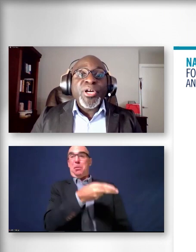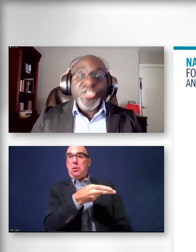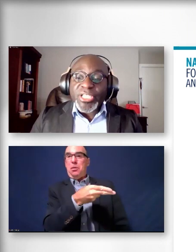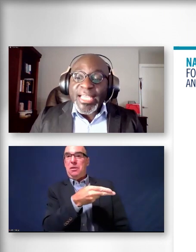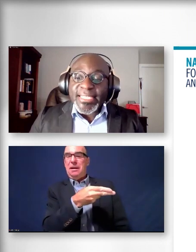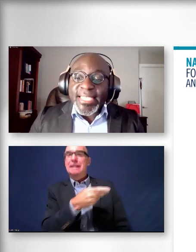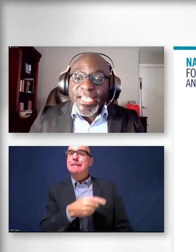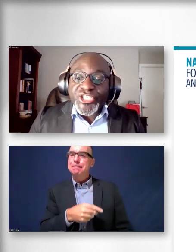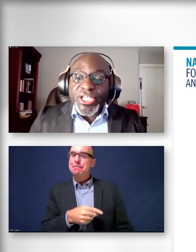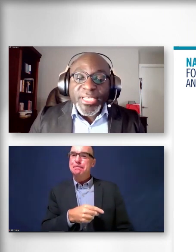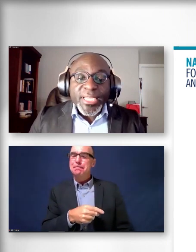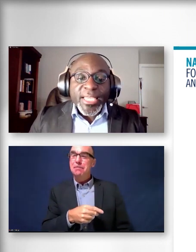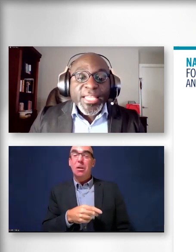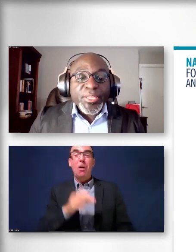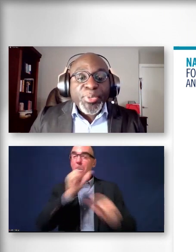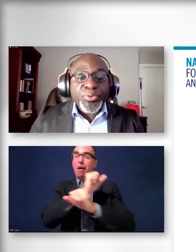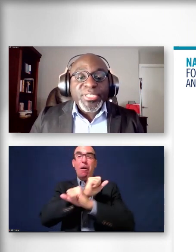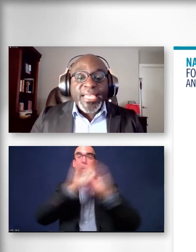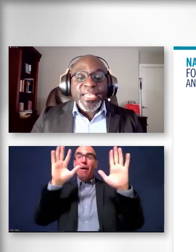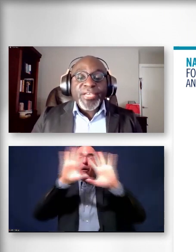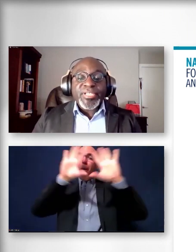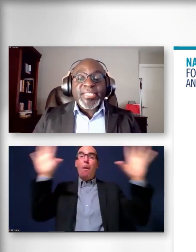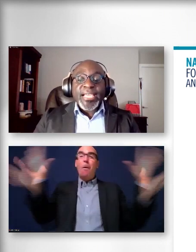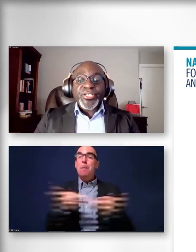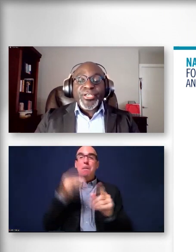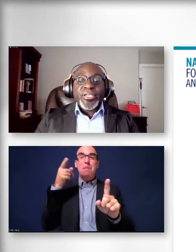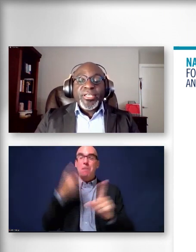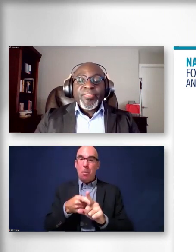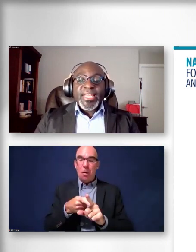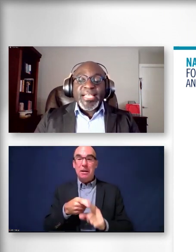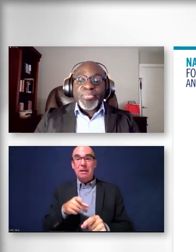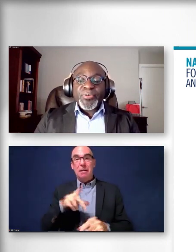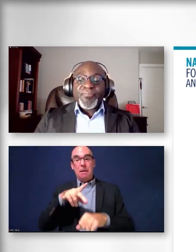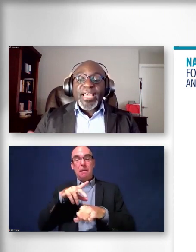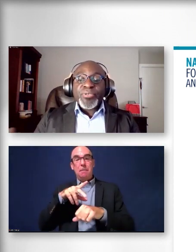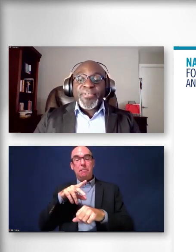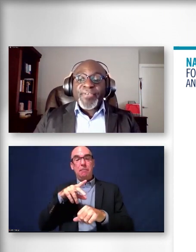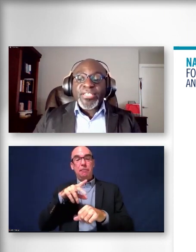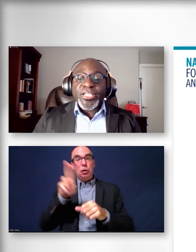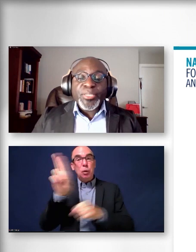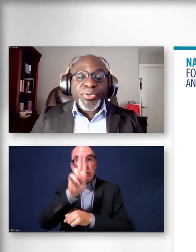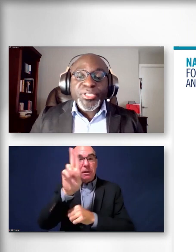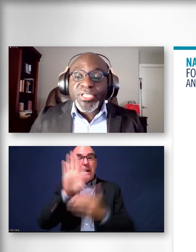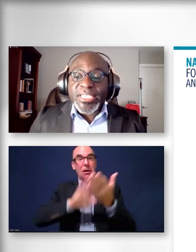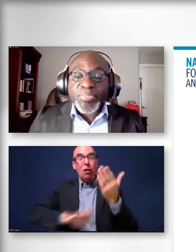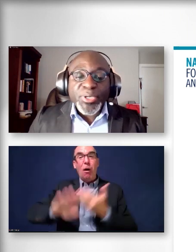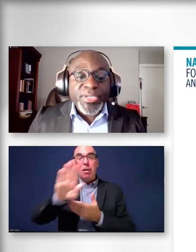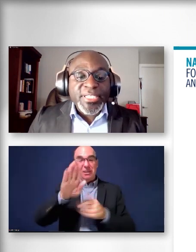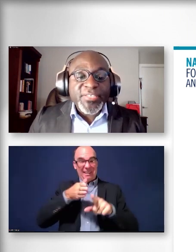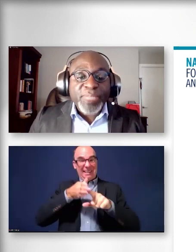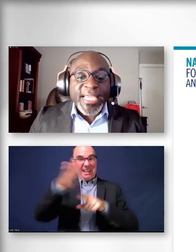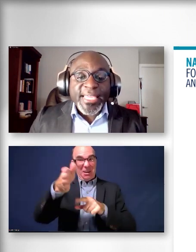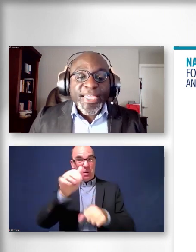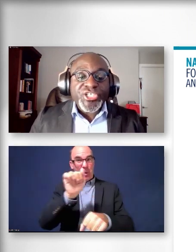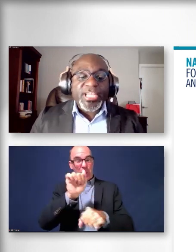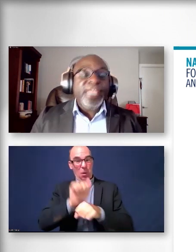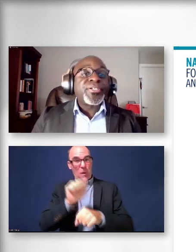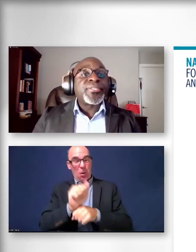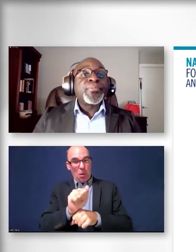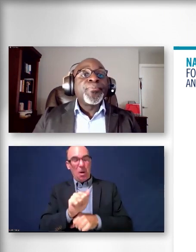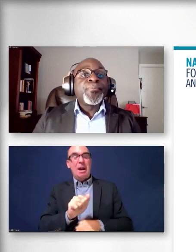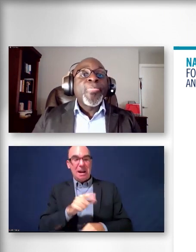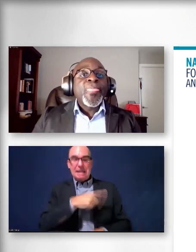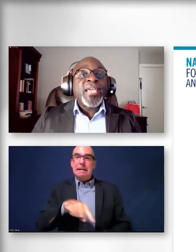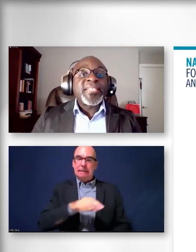and marginalization in the post-secondary sector that has a profound effect on the personal experience of Black